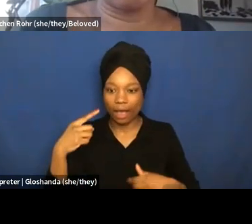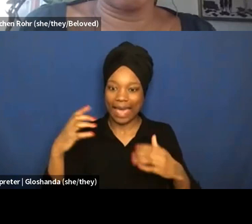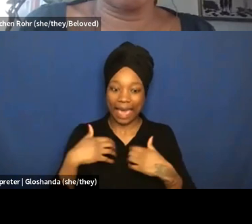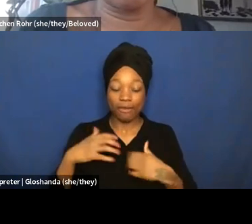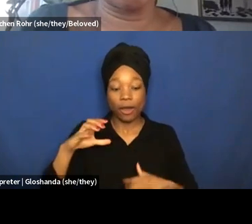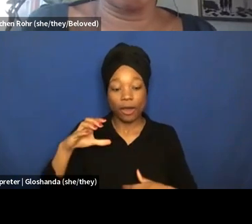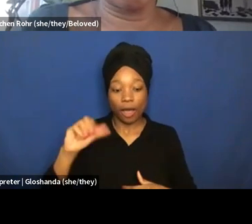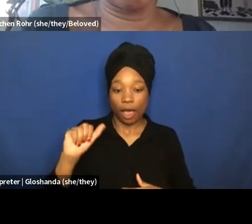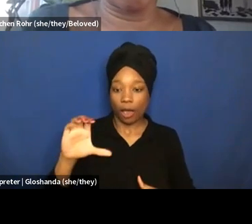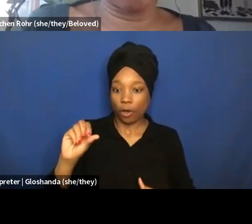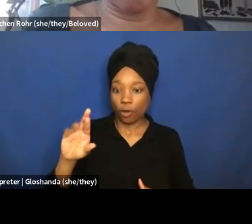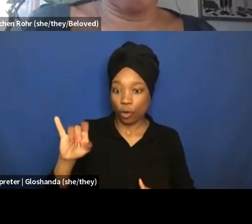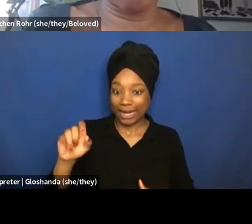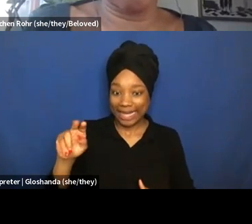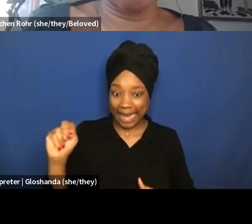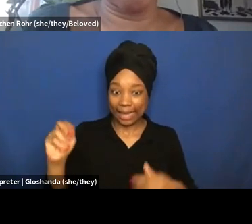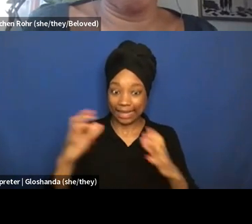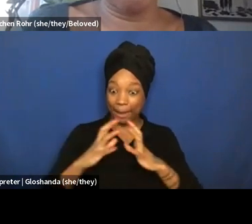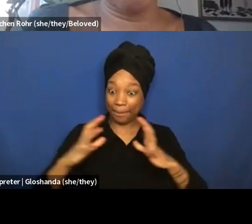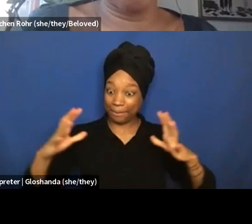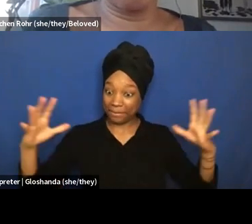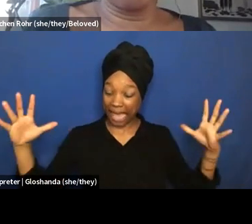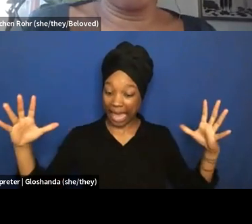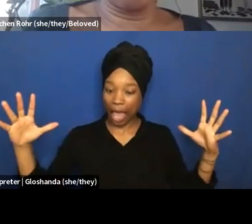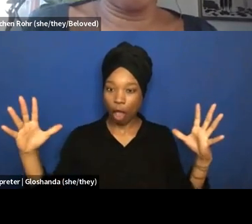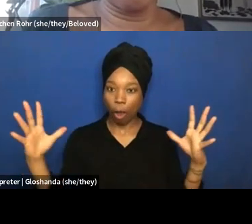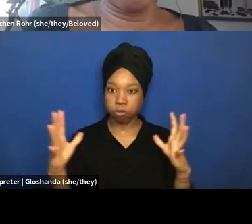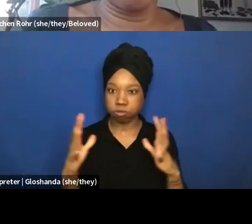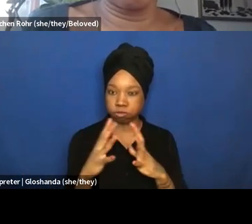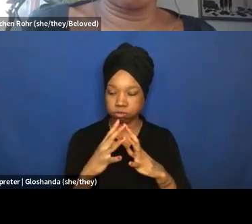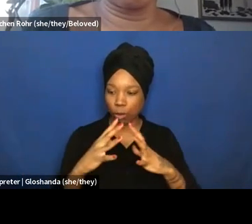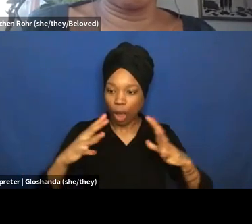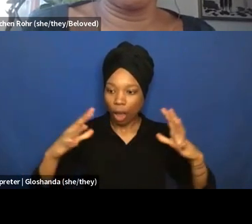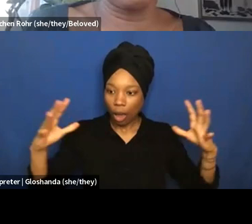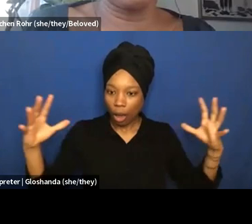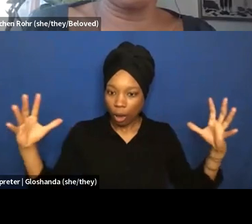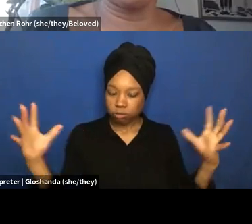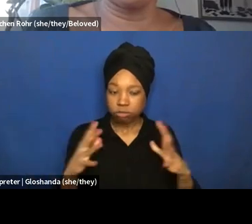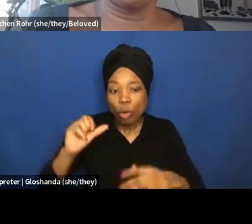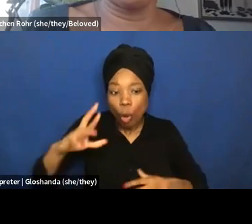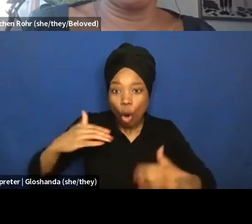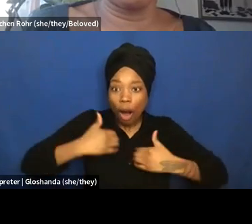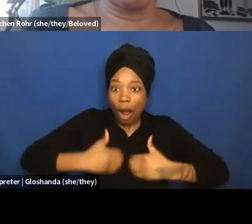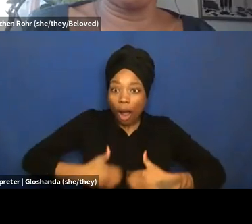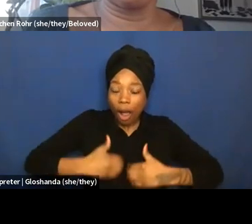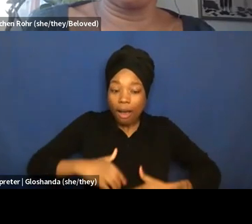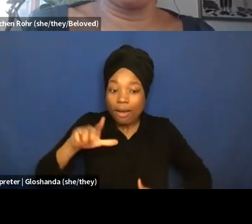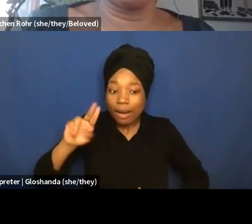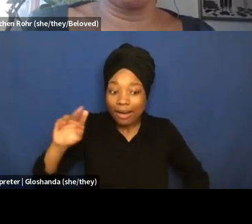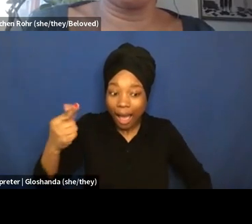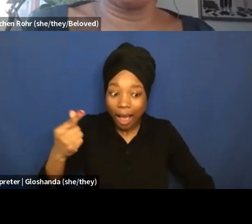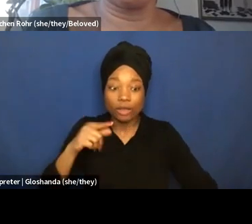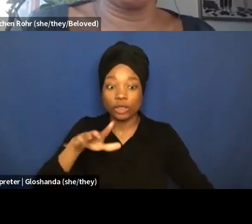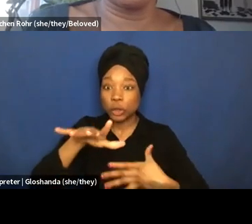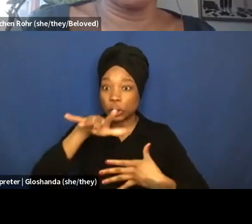and larger, or like a lung when you breathe in and it expands and it contracts. And a lung doesn't do its job if it's not